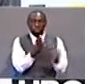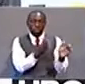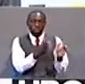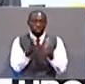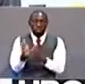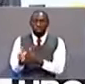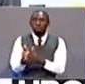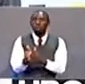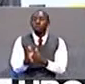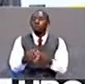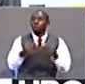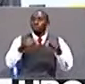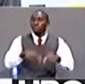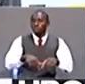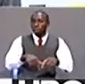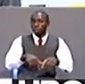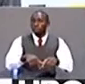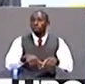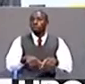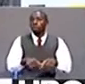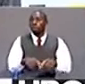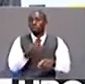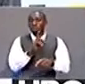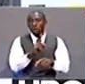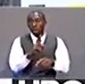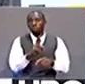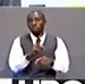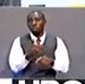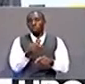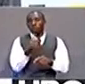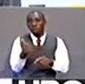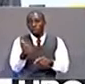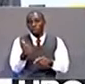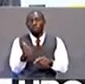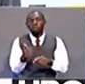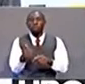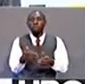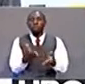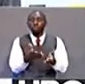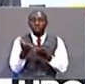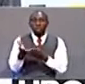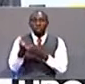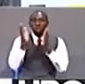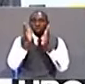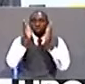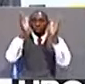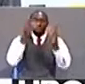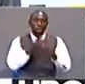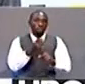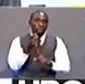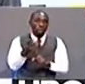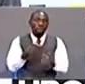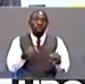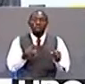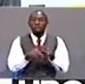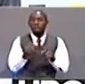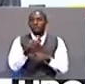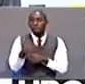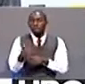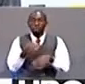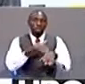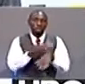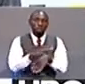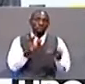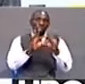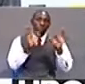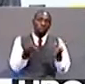with the hazards of today. One set to be sent to the Archdiocese of Kampala, the second set to be sent to the family